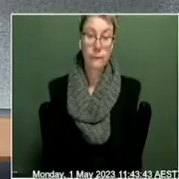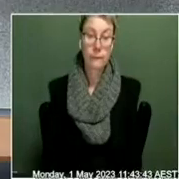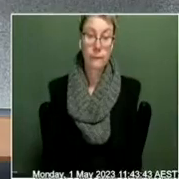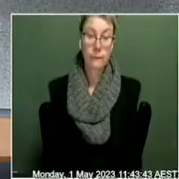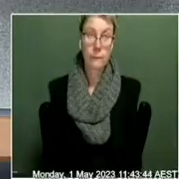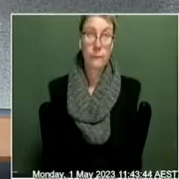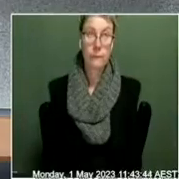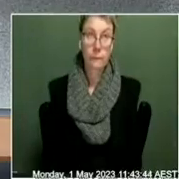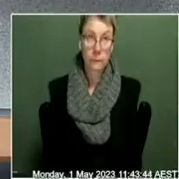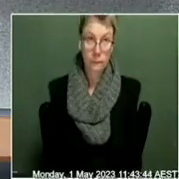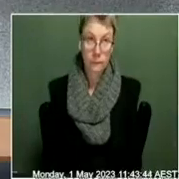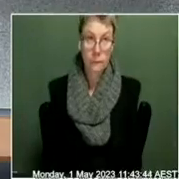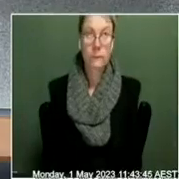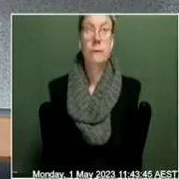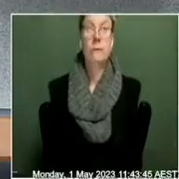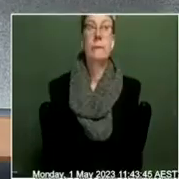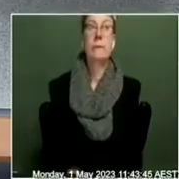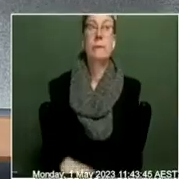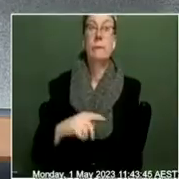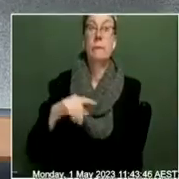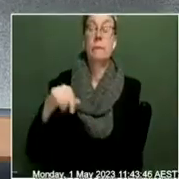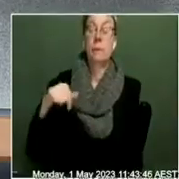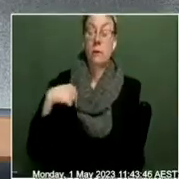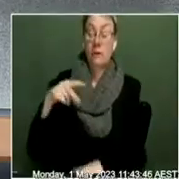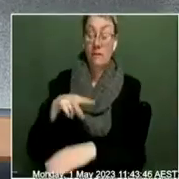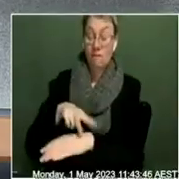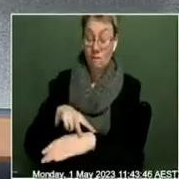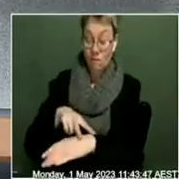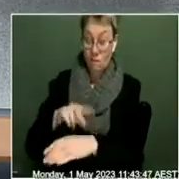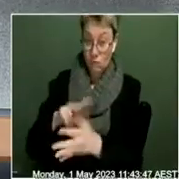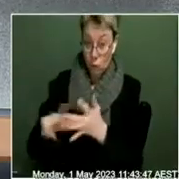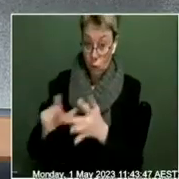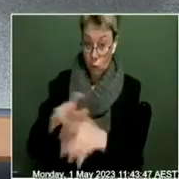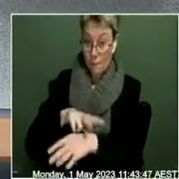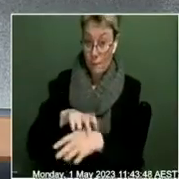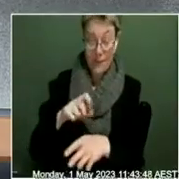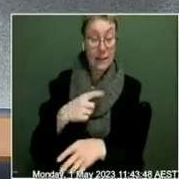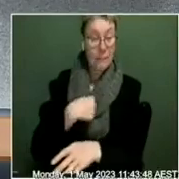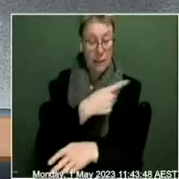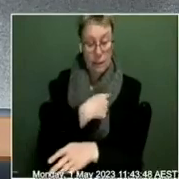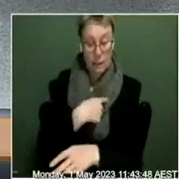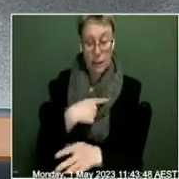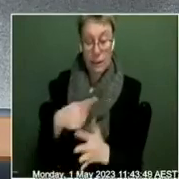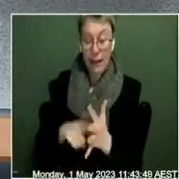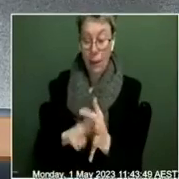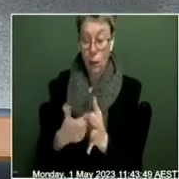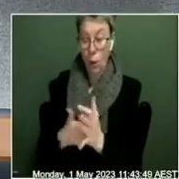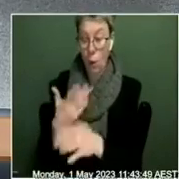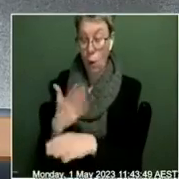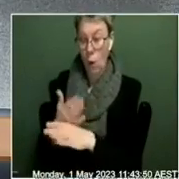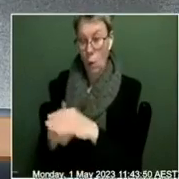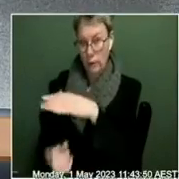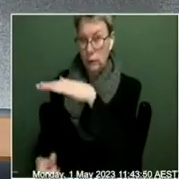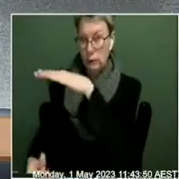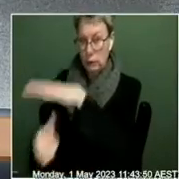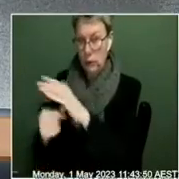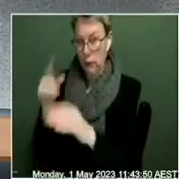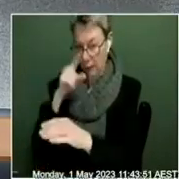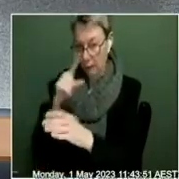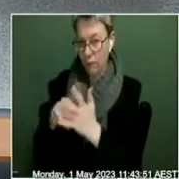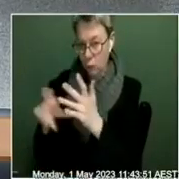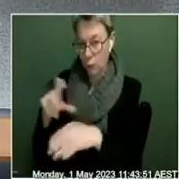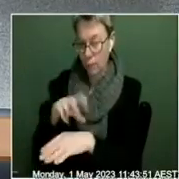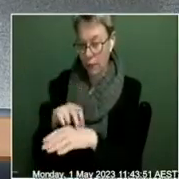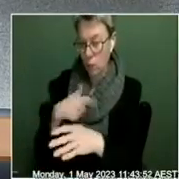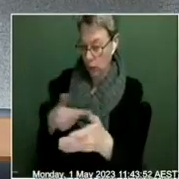from Victoria Police, that they are very committed to this reform, and they're like all of the agencies,